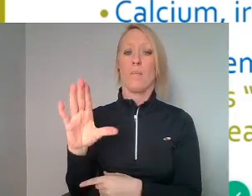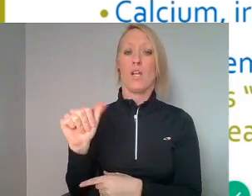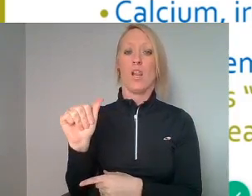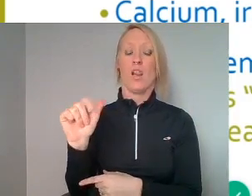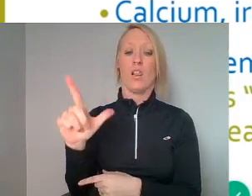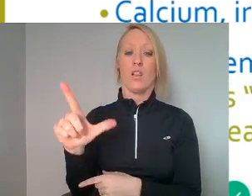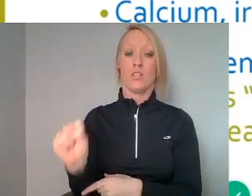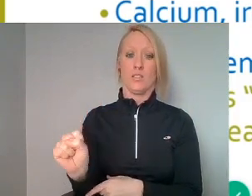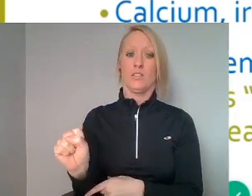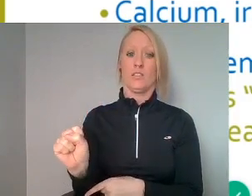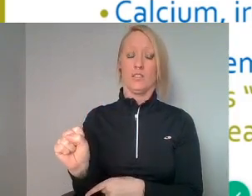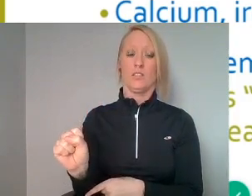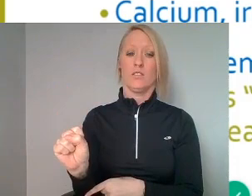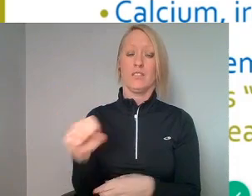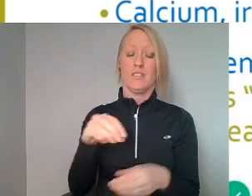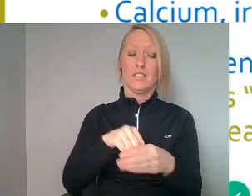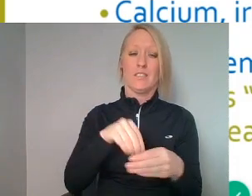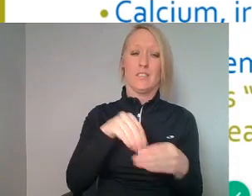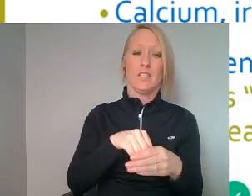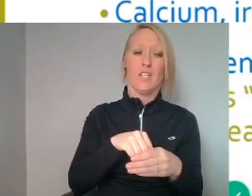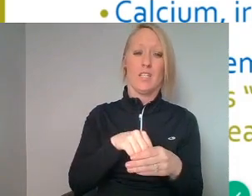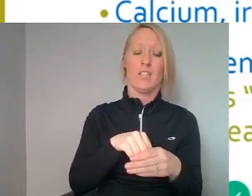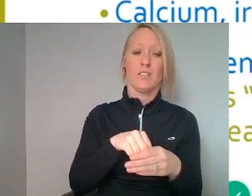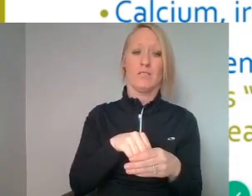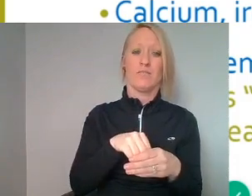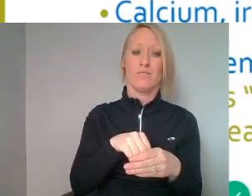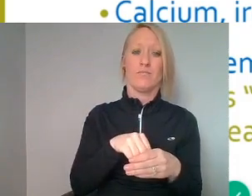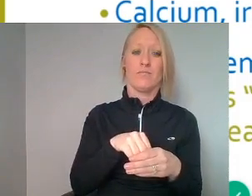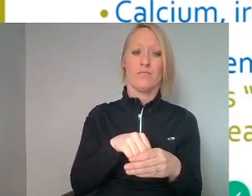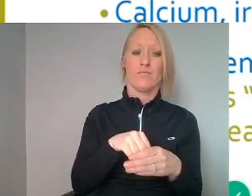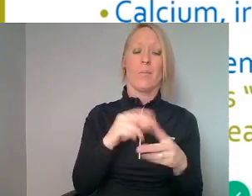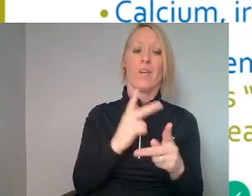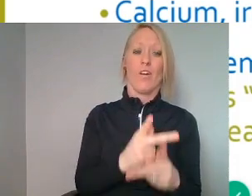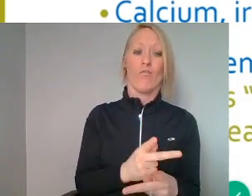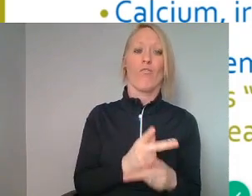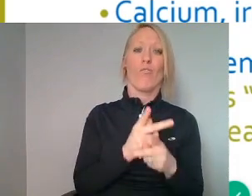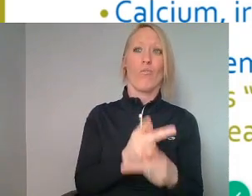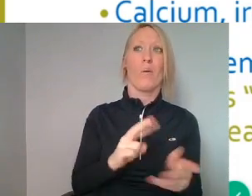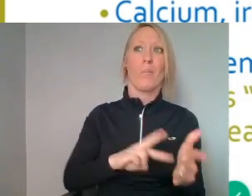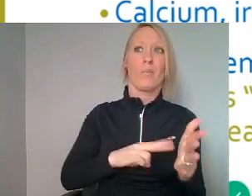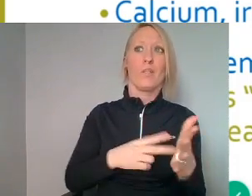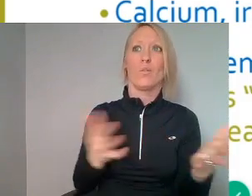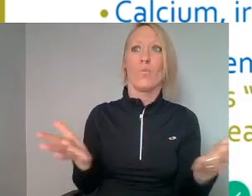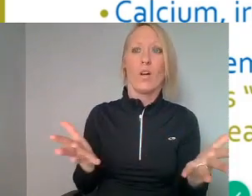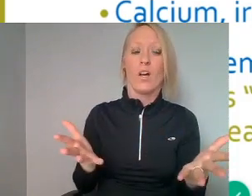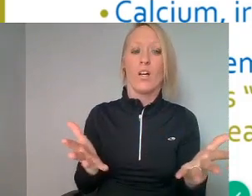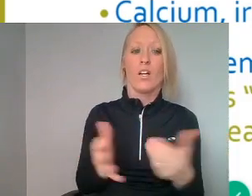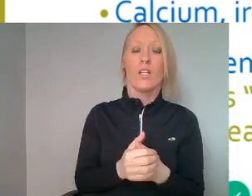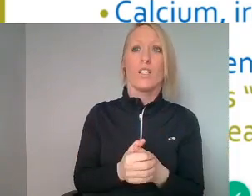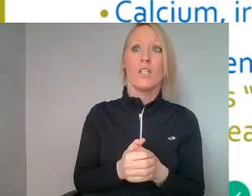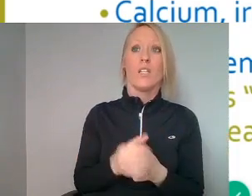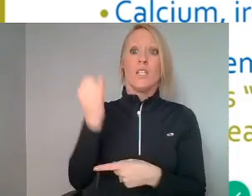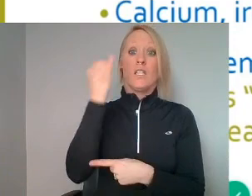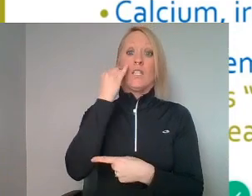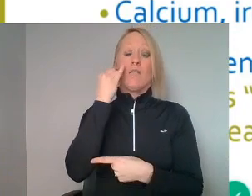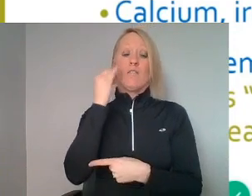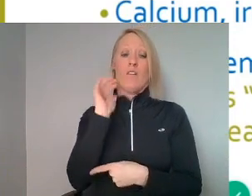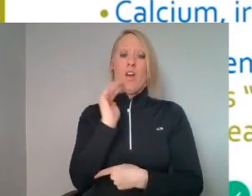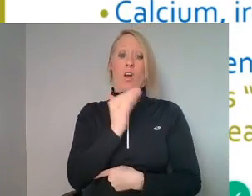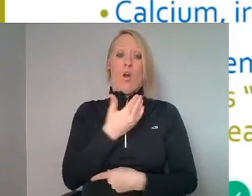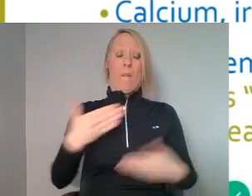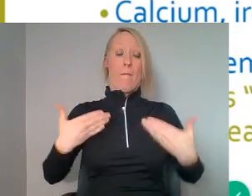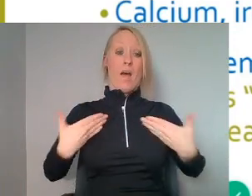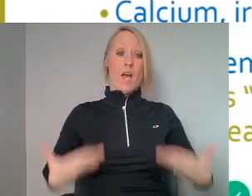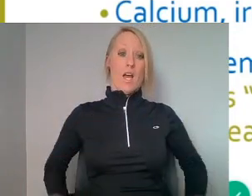by substances known as free radicals. So what that means is if our body as